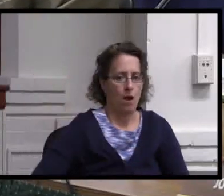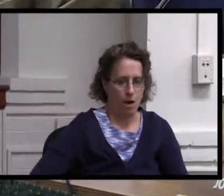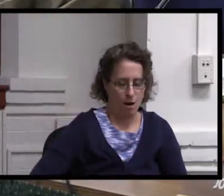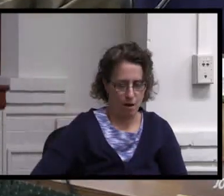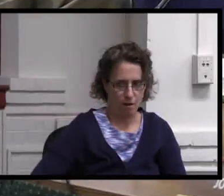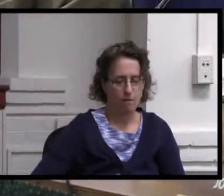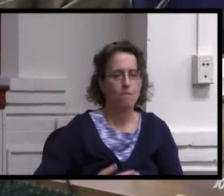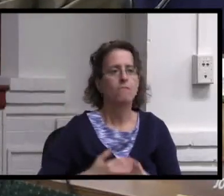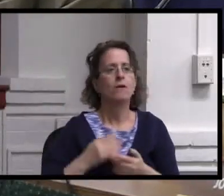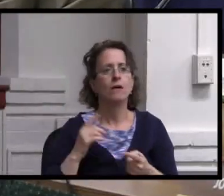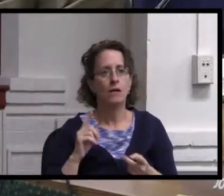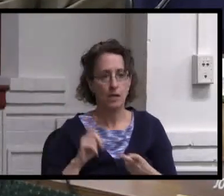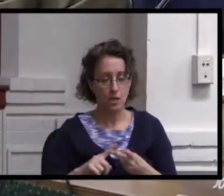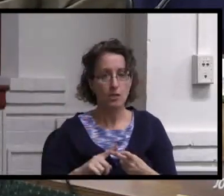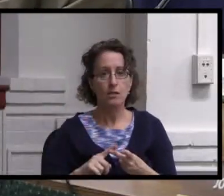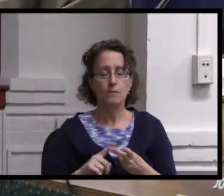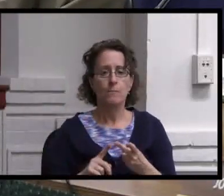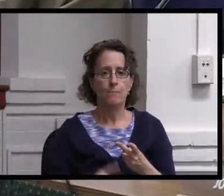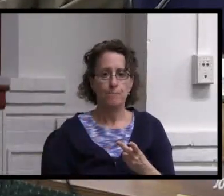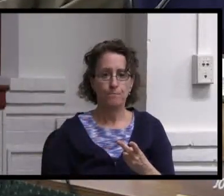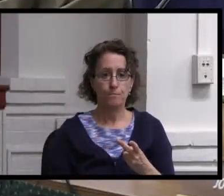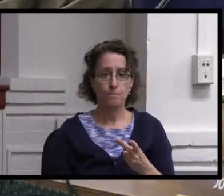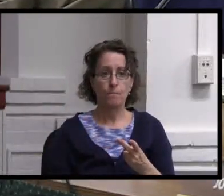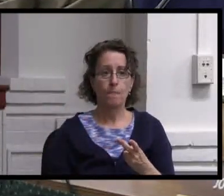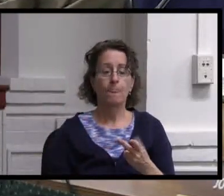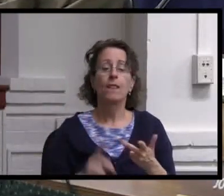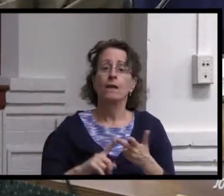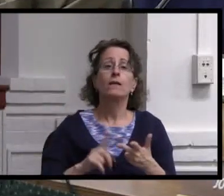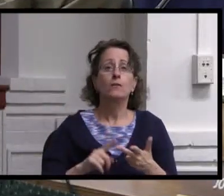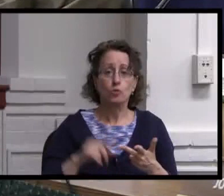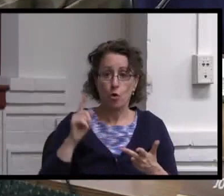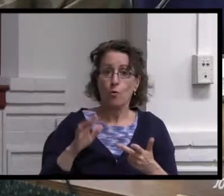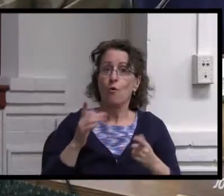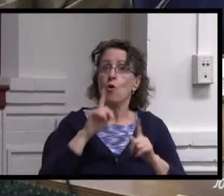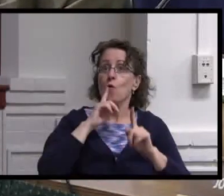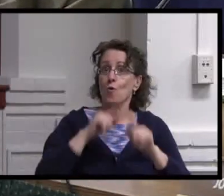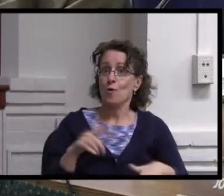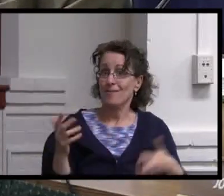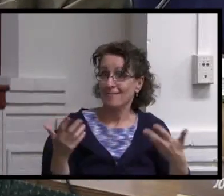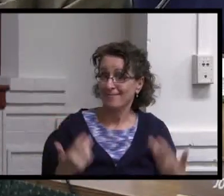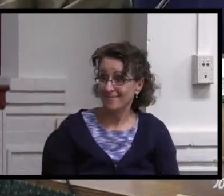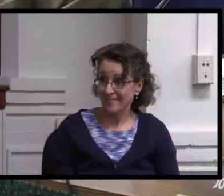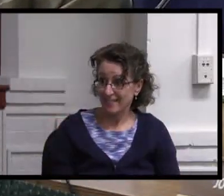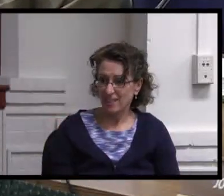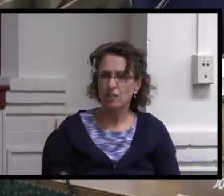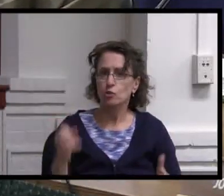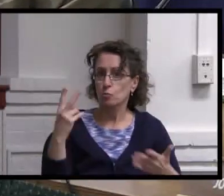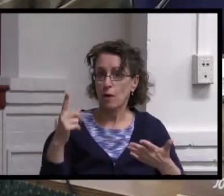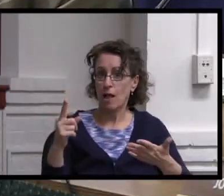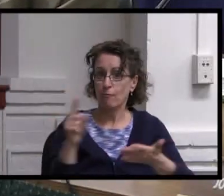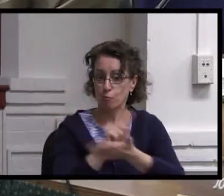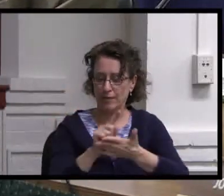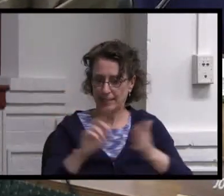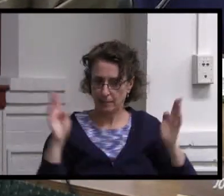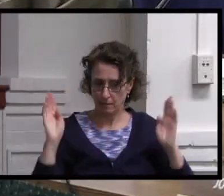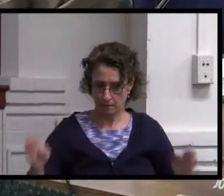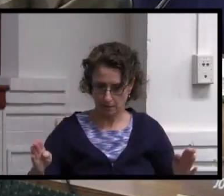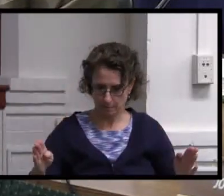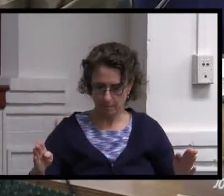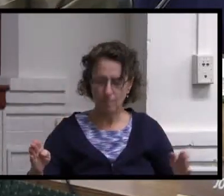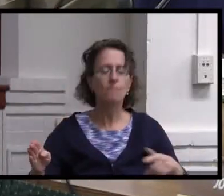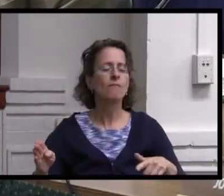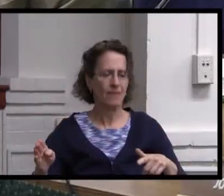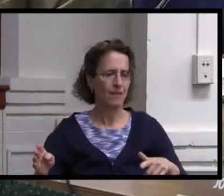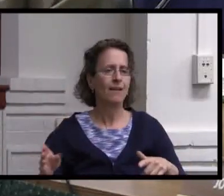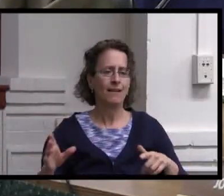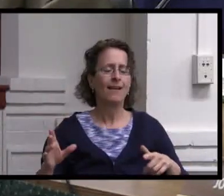time items this evening, while we're waiting for the long lead time items to come in, we will have time to put the